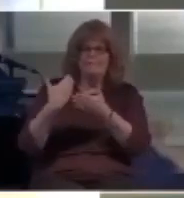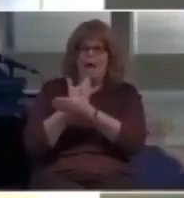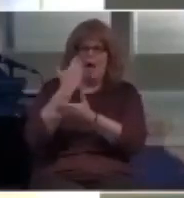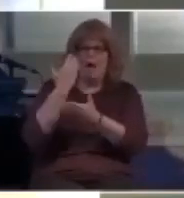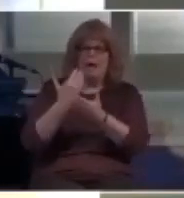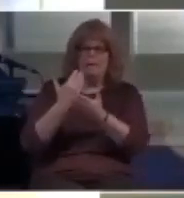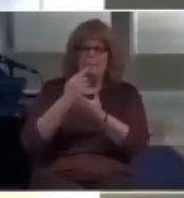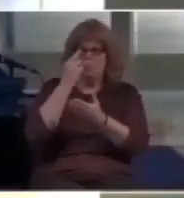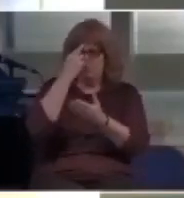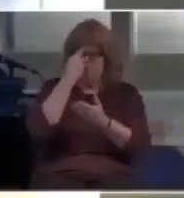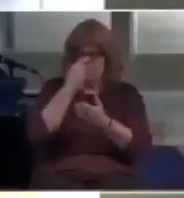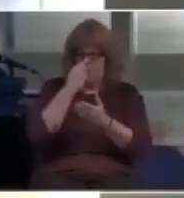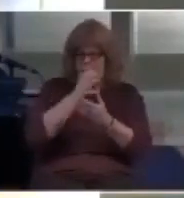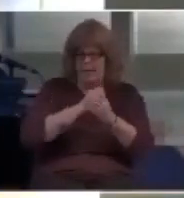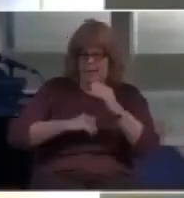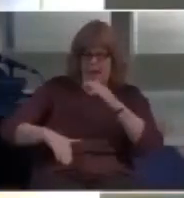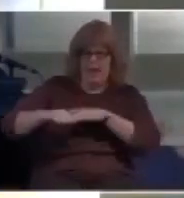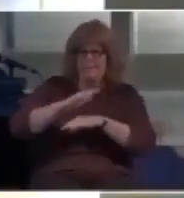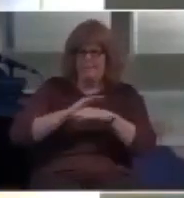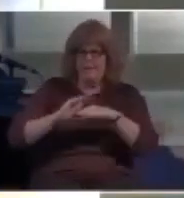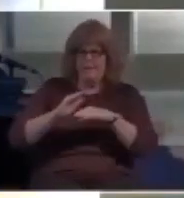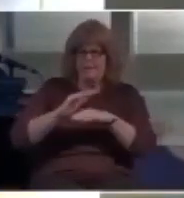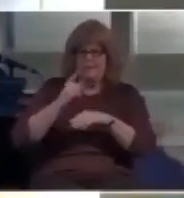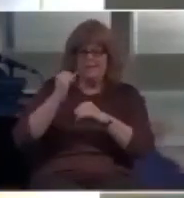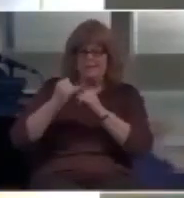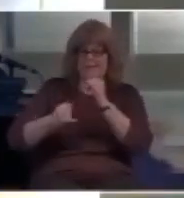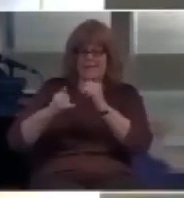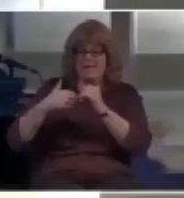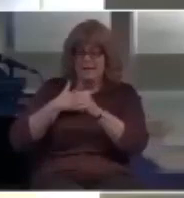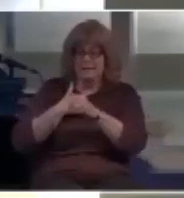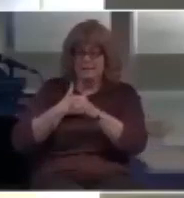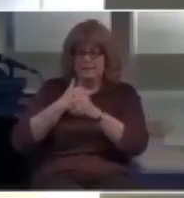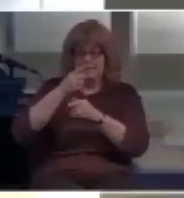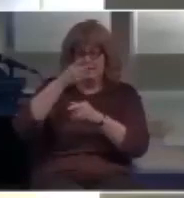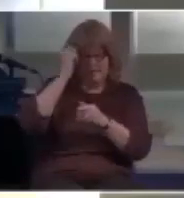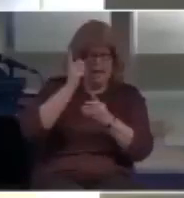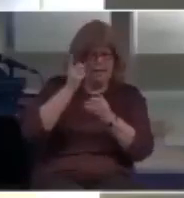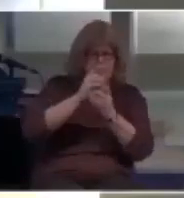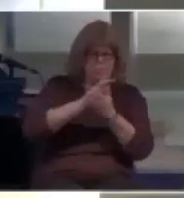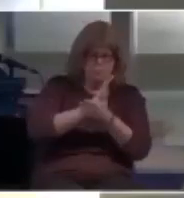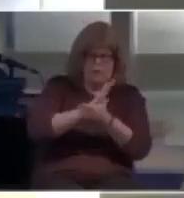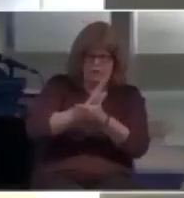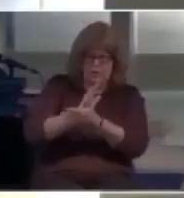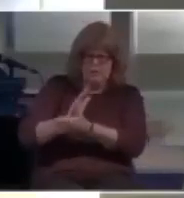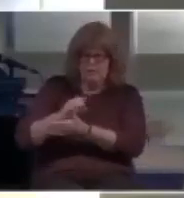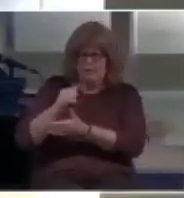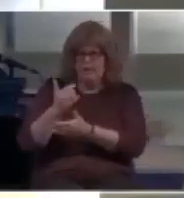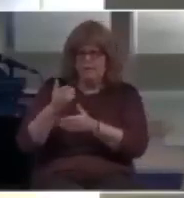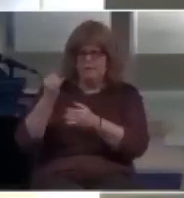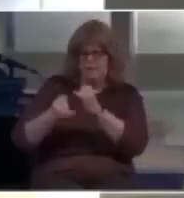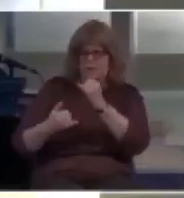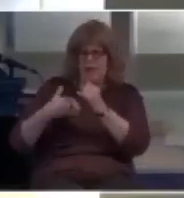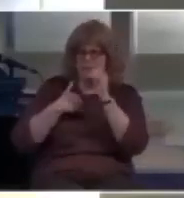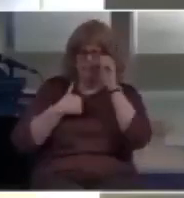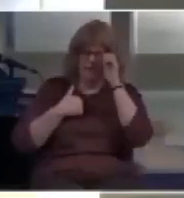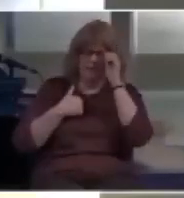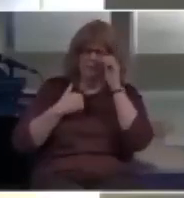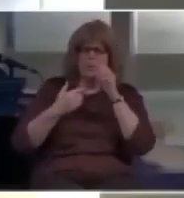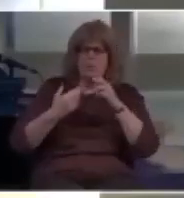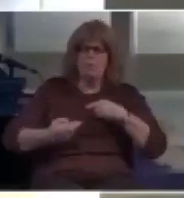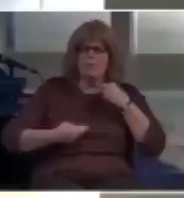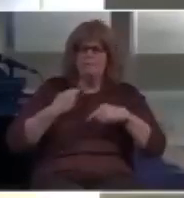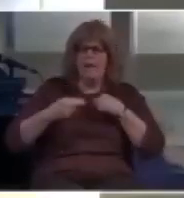the fourth beast in Daniel, crushes the others, et cetera, et cetera. And so here we have a revival of